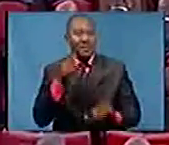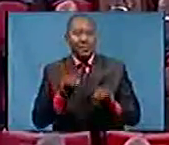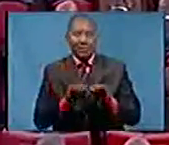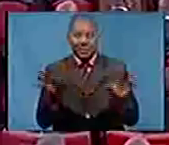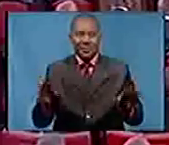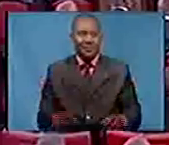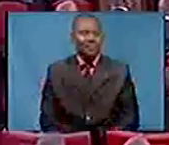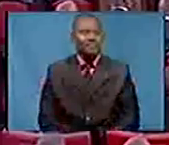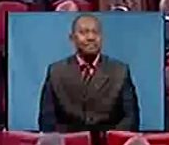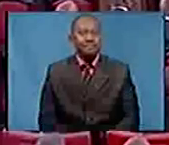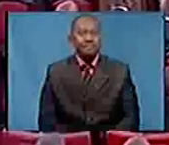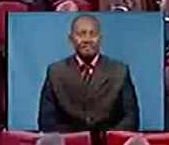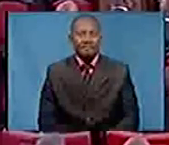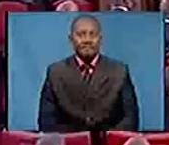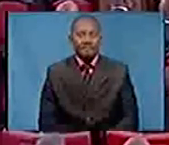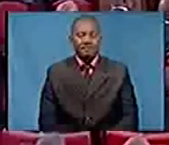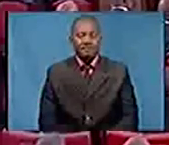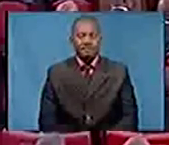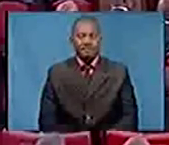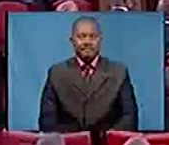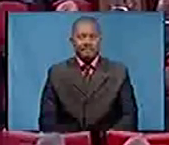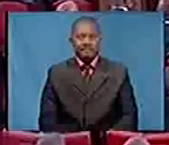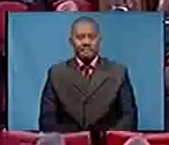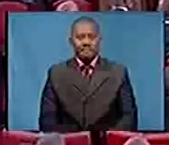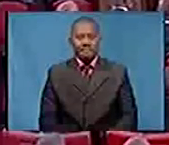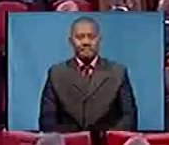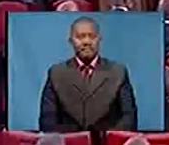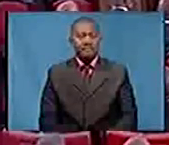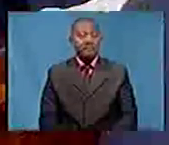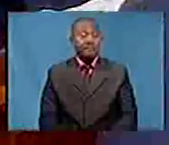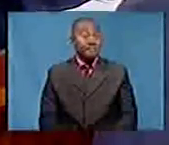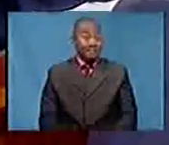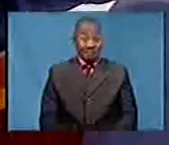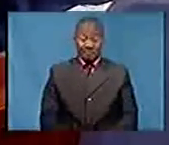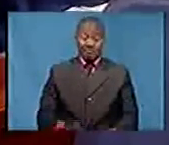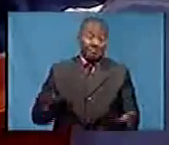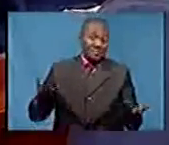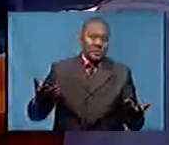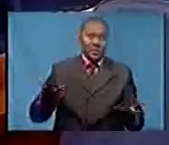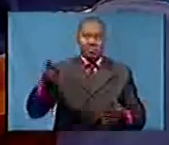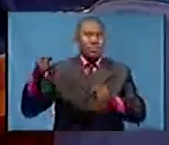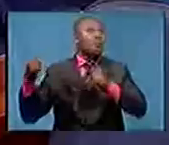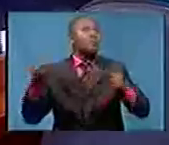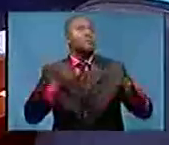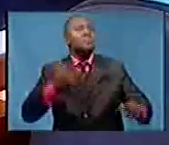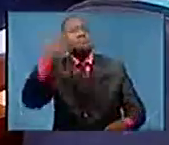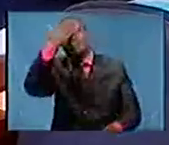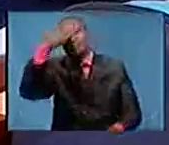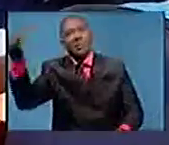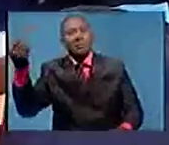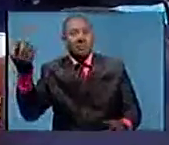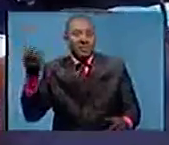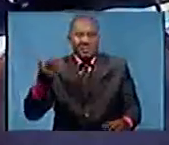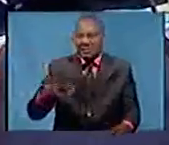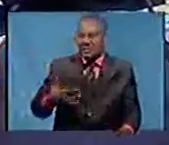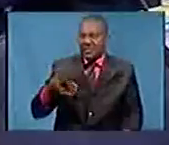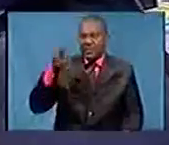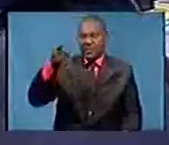enter into you and you begin to fire away, then you forget that sometimes you are even a